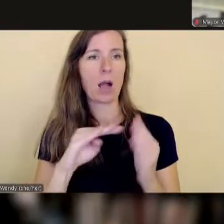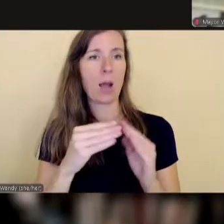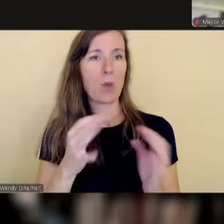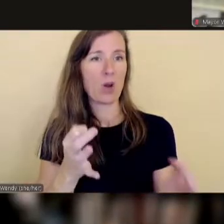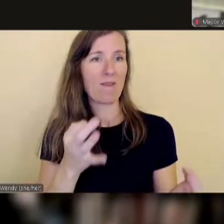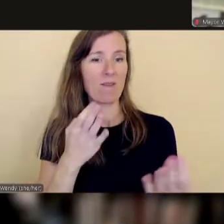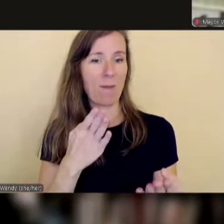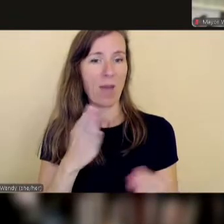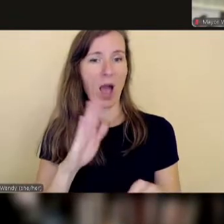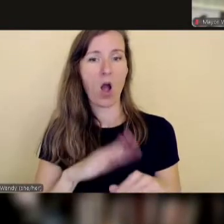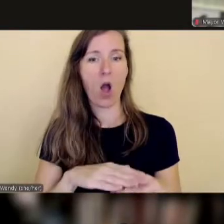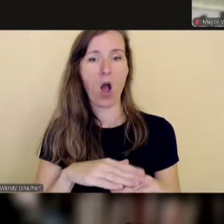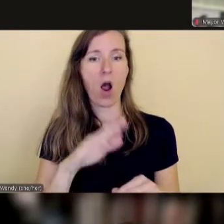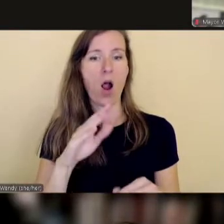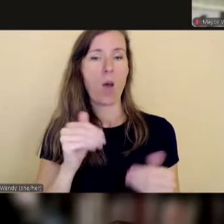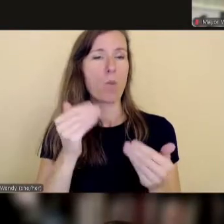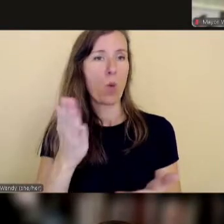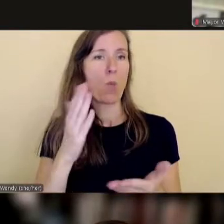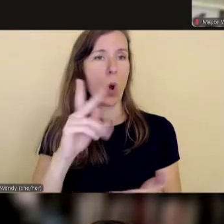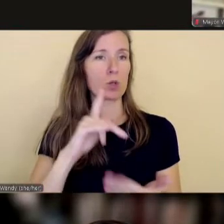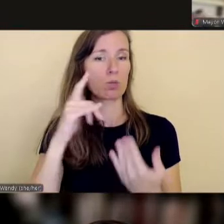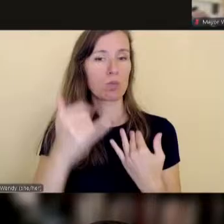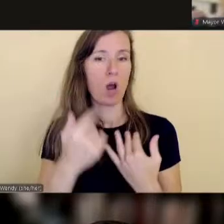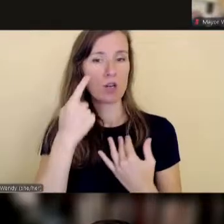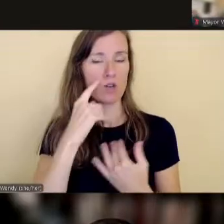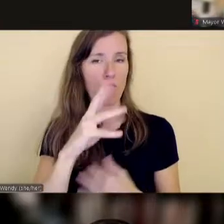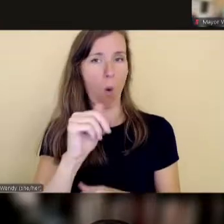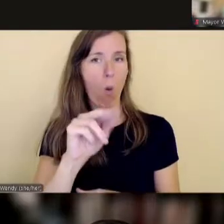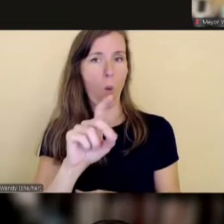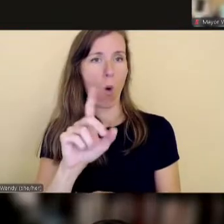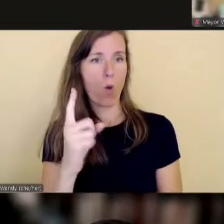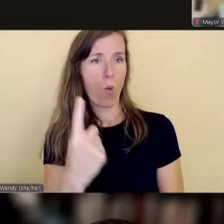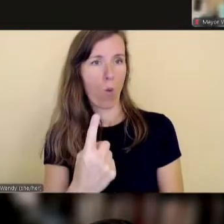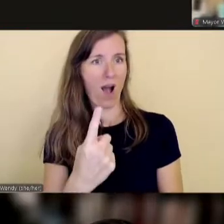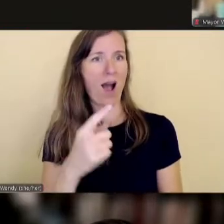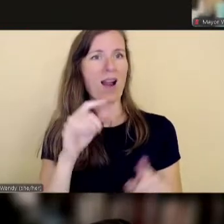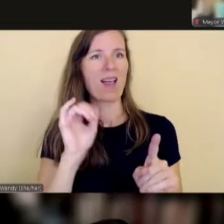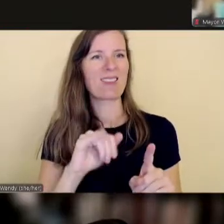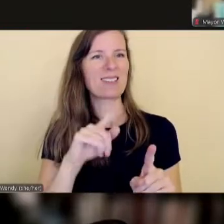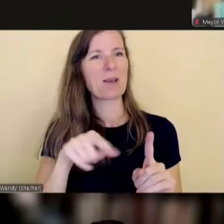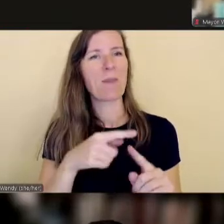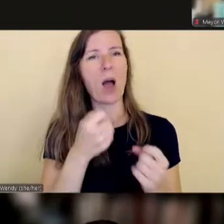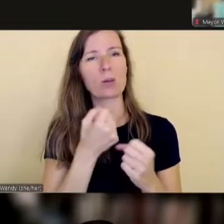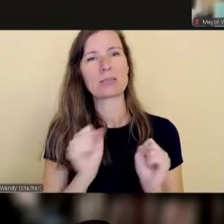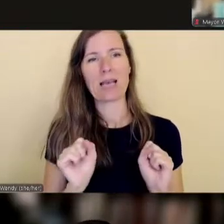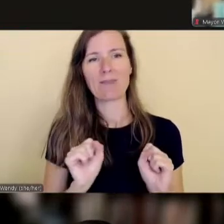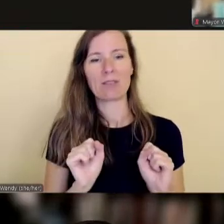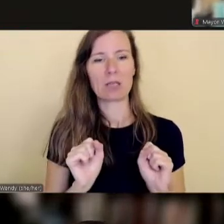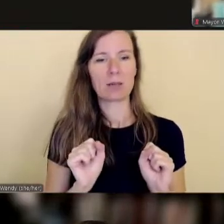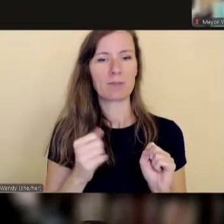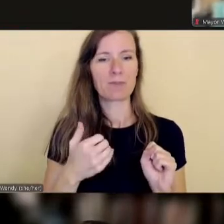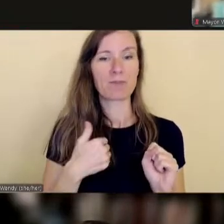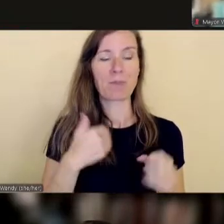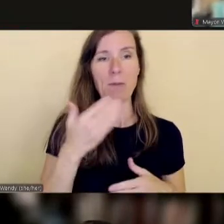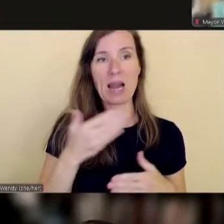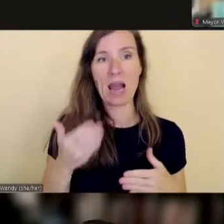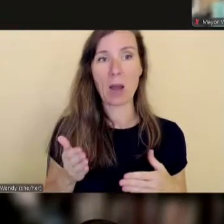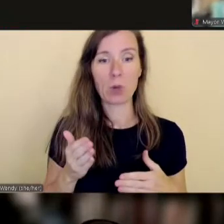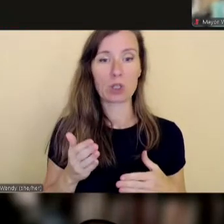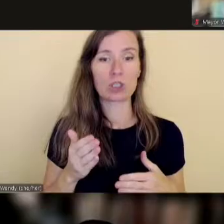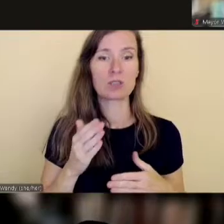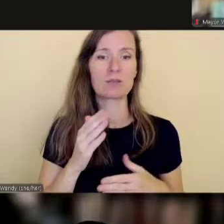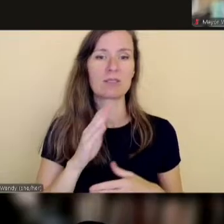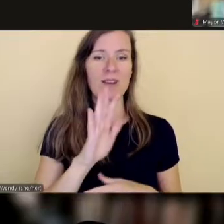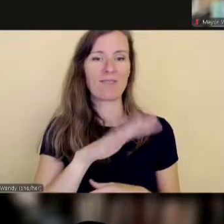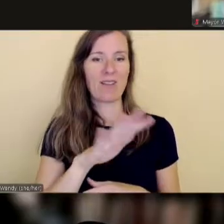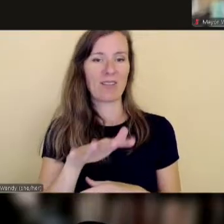for Ward 1, this is about safety. My neighbors at 5522 and 5602 Newton